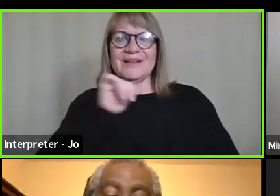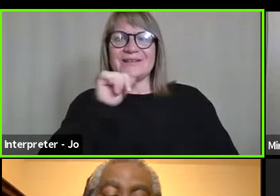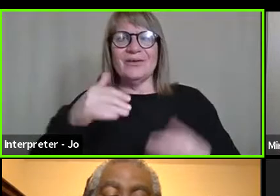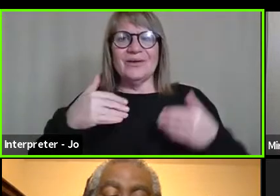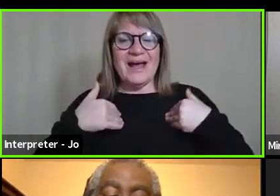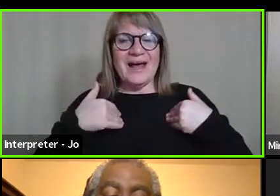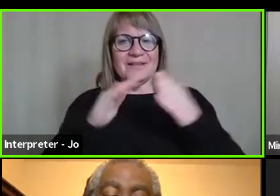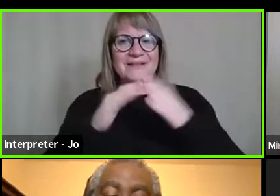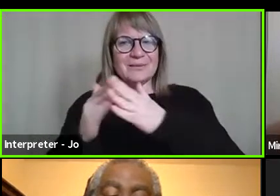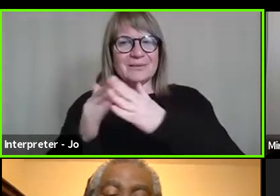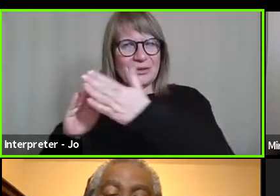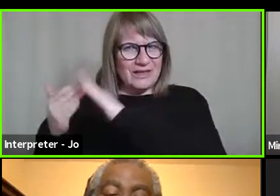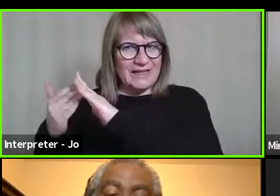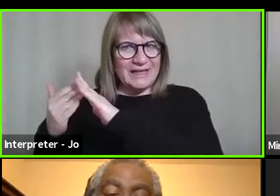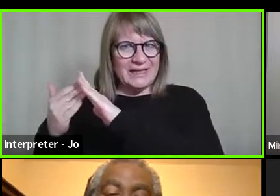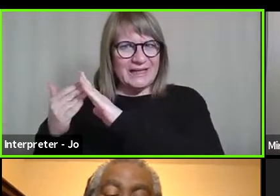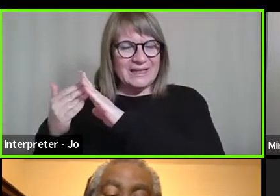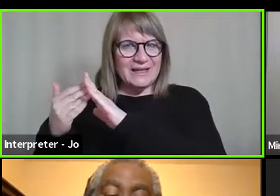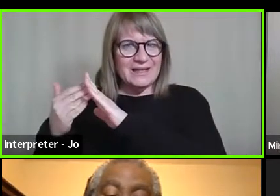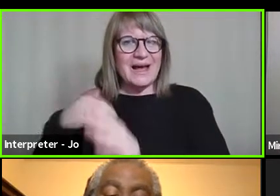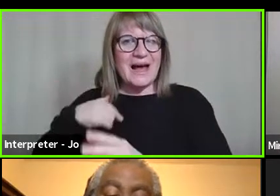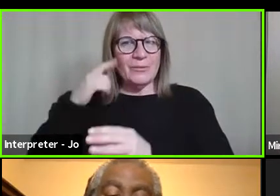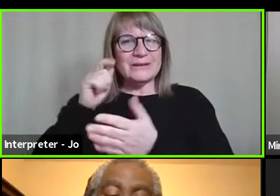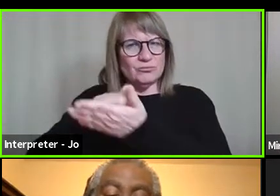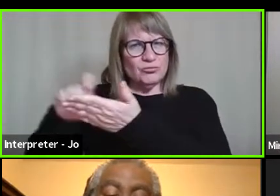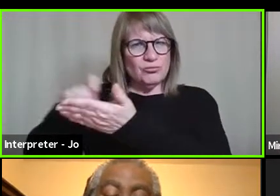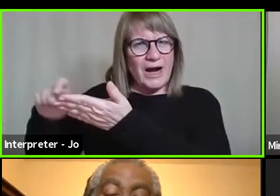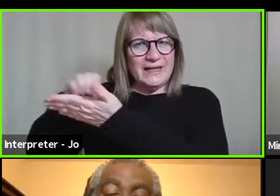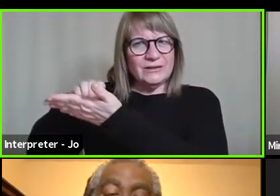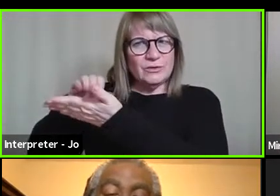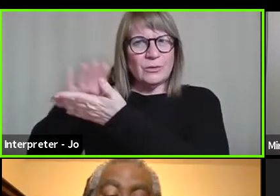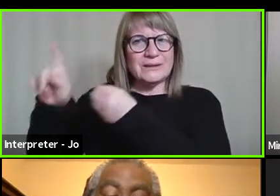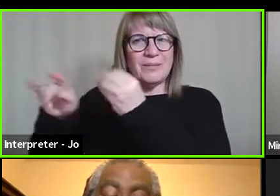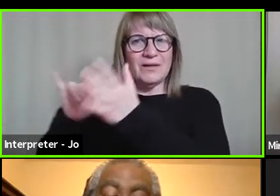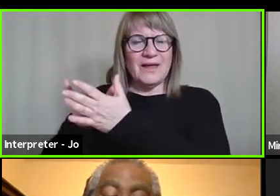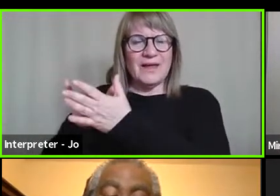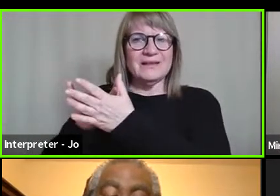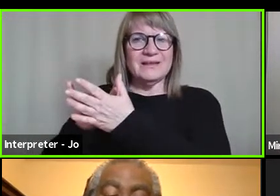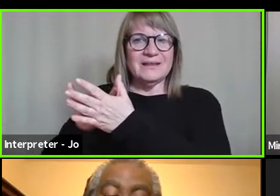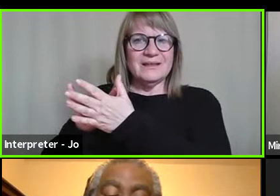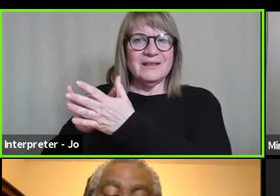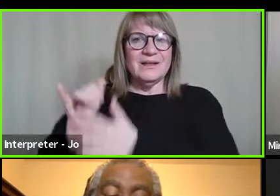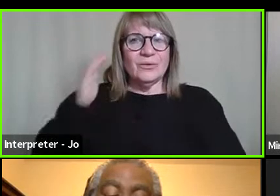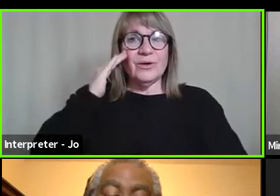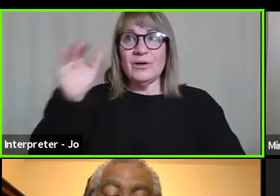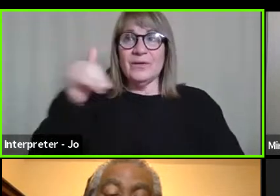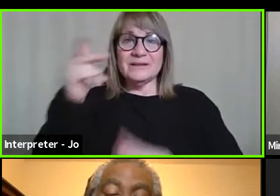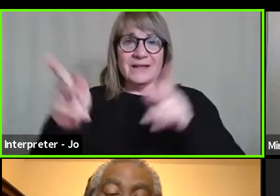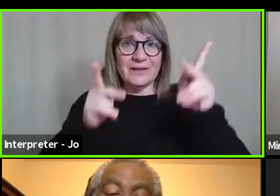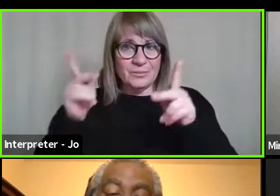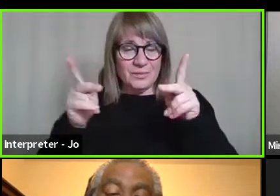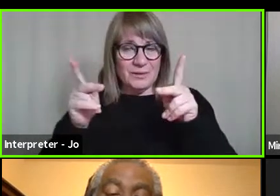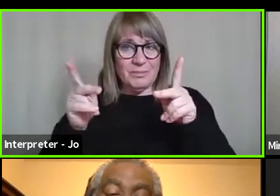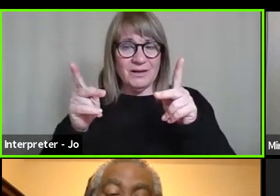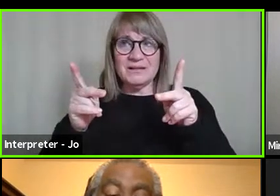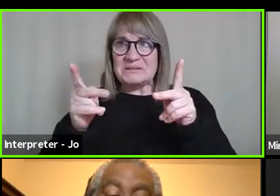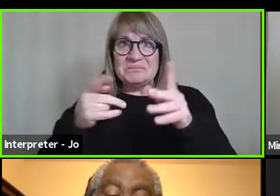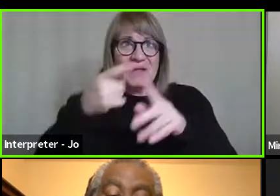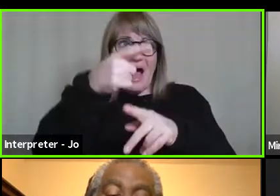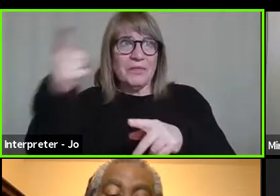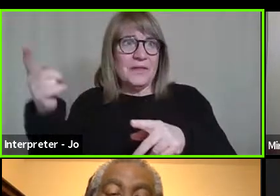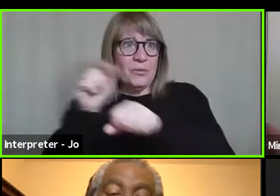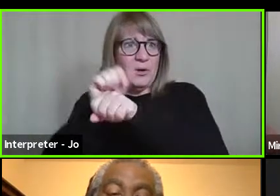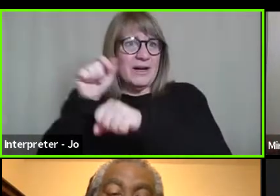thinking about myself of writing to notes about like if we know those other people we know there's other people out there working on this we're not the only ones of course